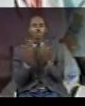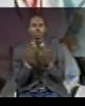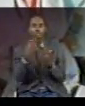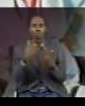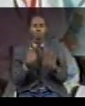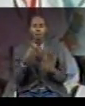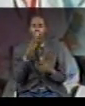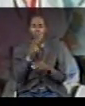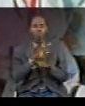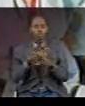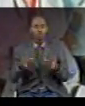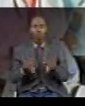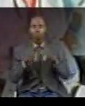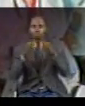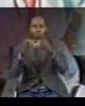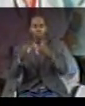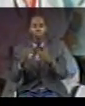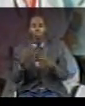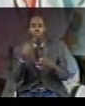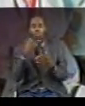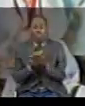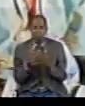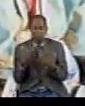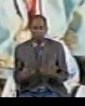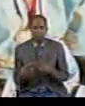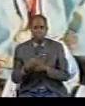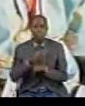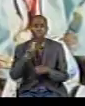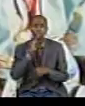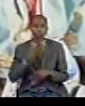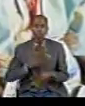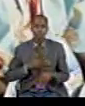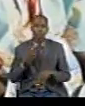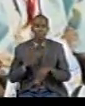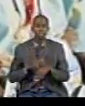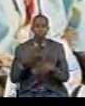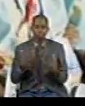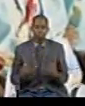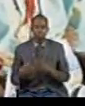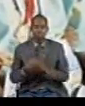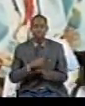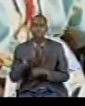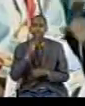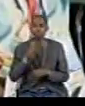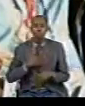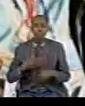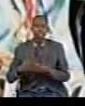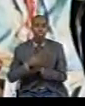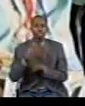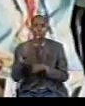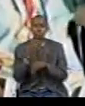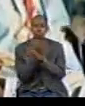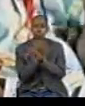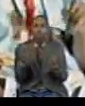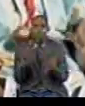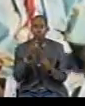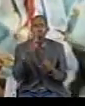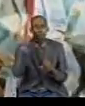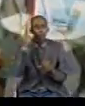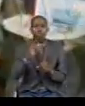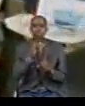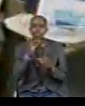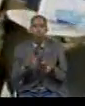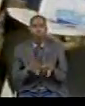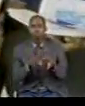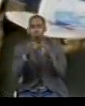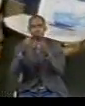today is my chance. And today is my day. My day of salvation. You will not delay. You